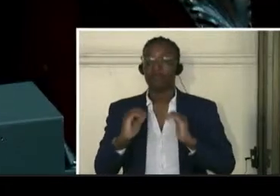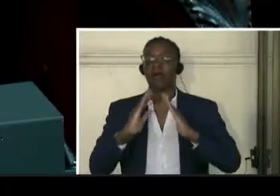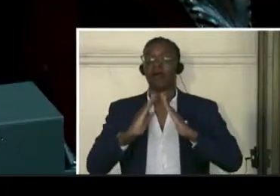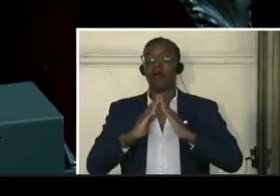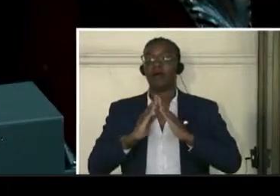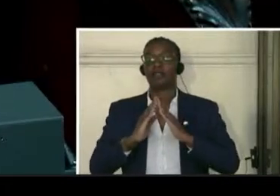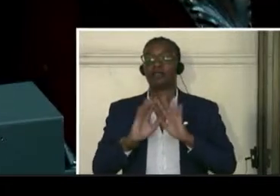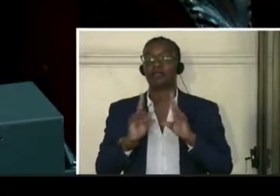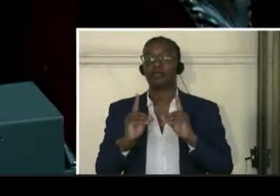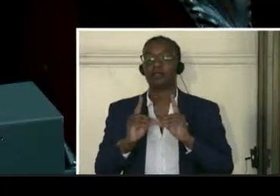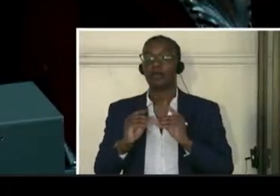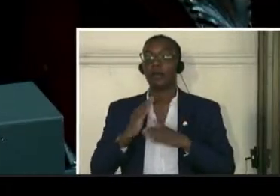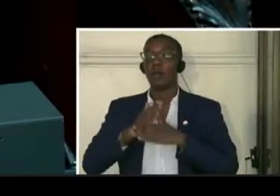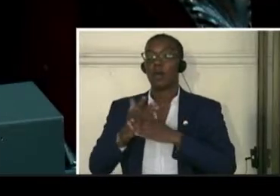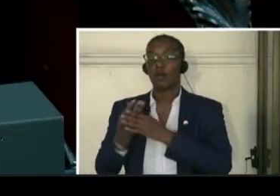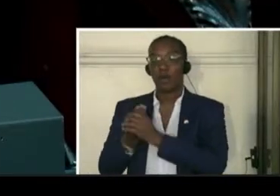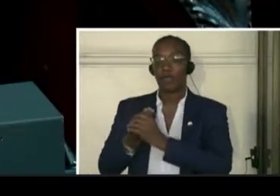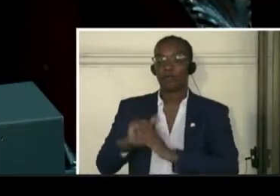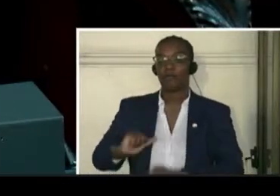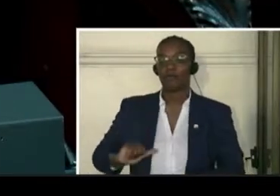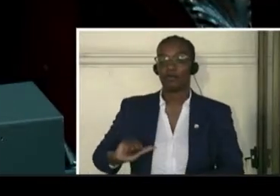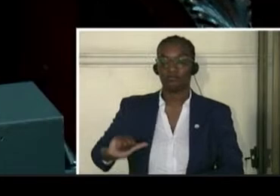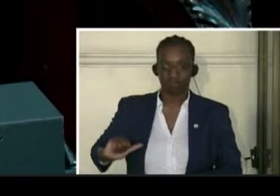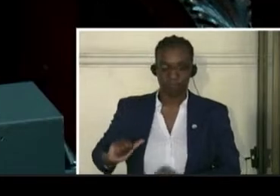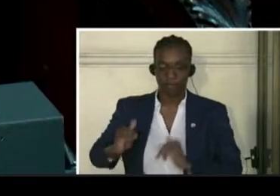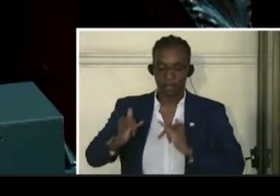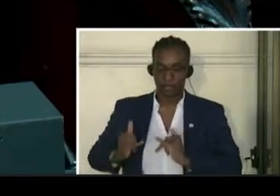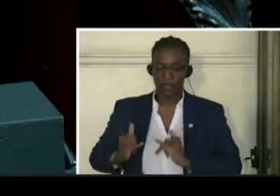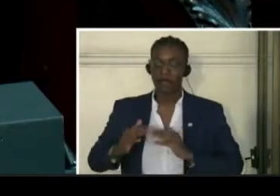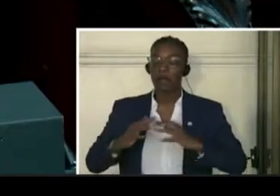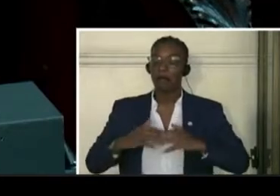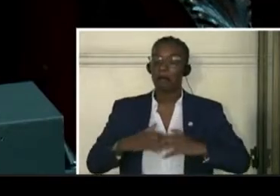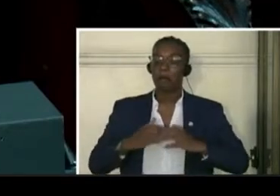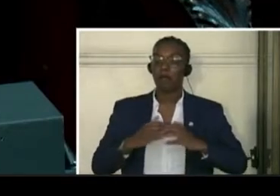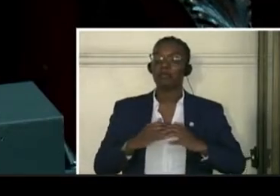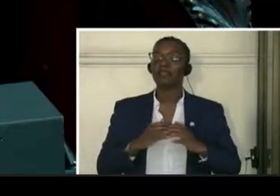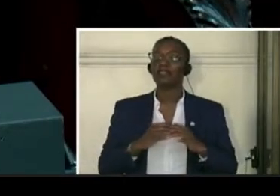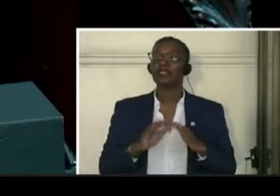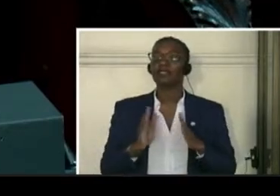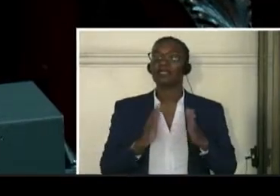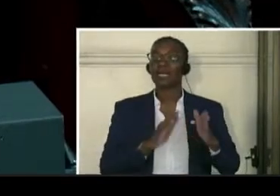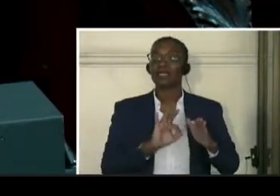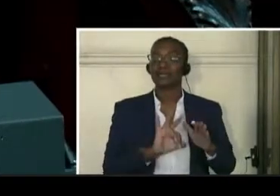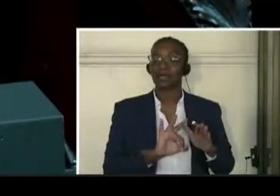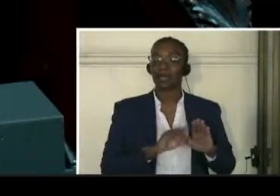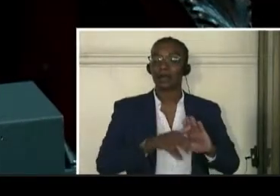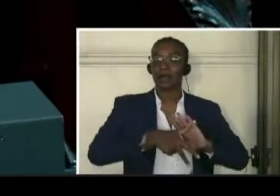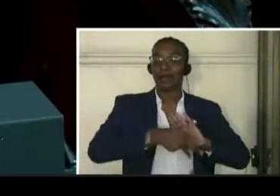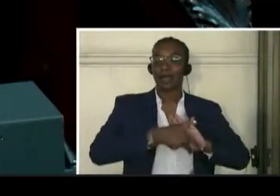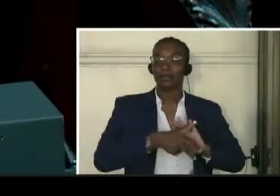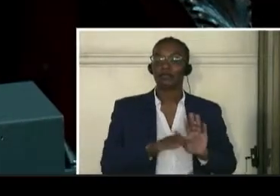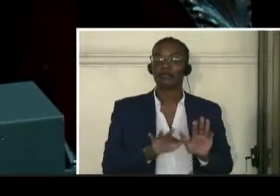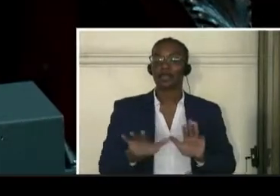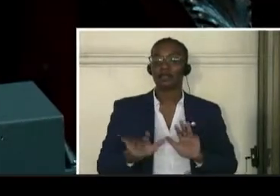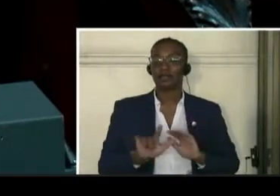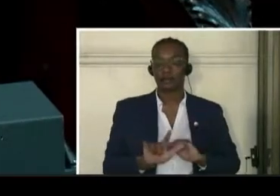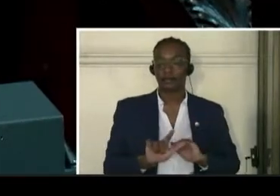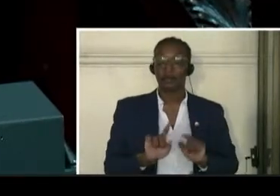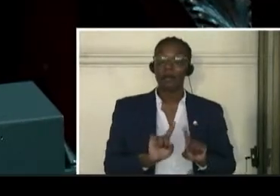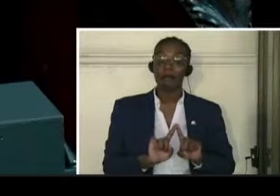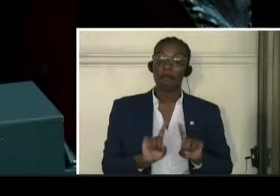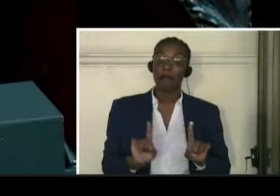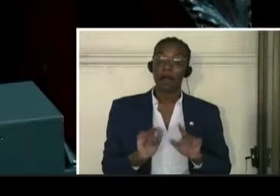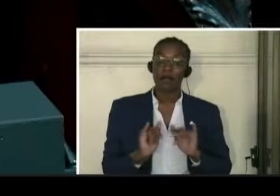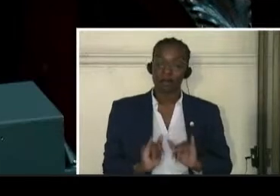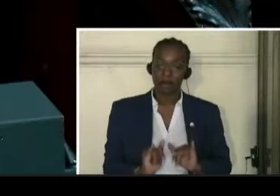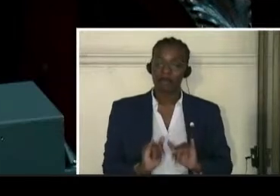in collaboration with municipalities, as derived from Section 3 of Housing Act of 1997. However,